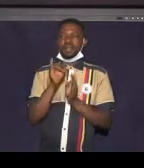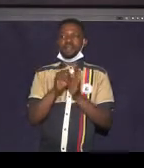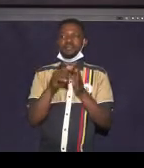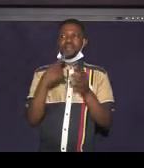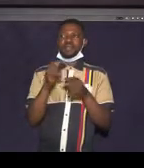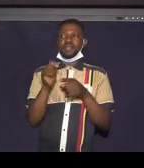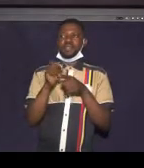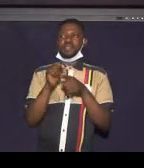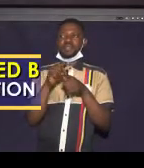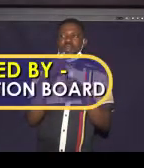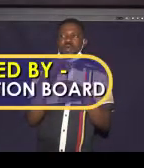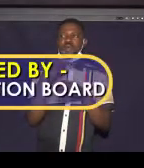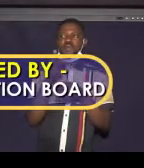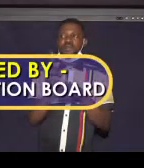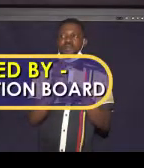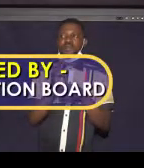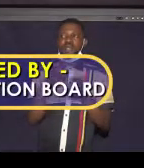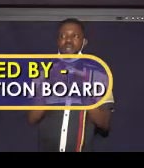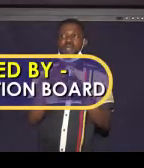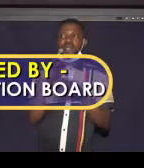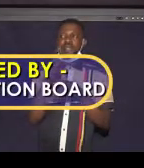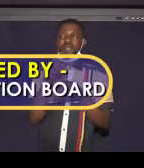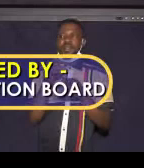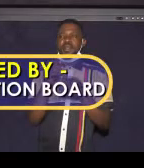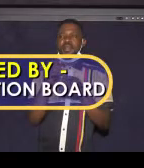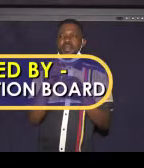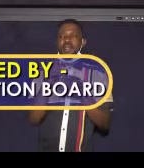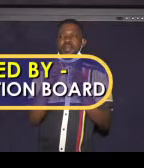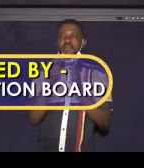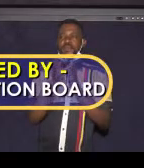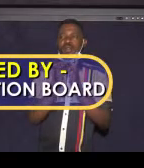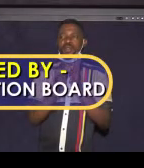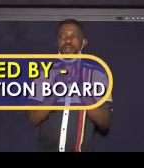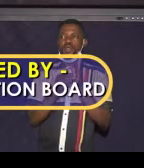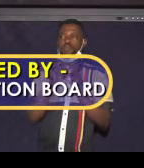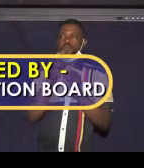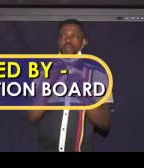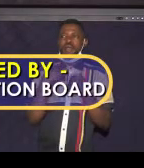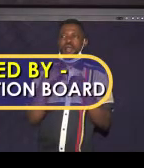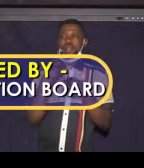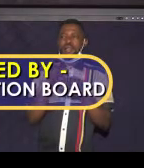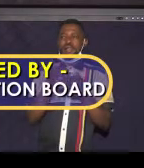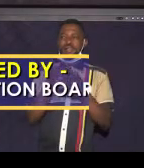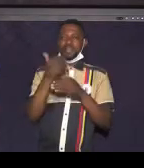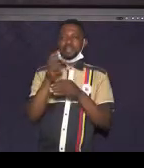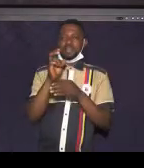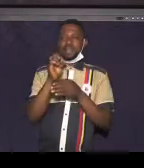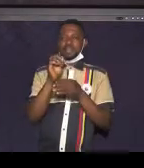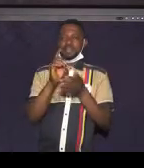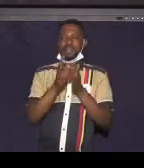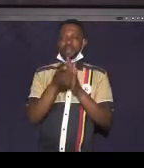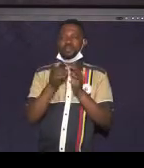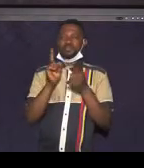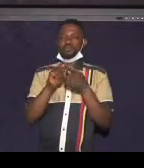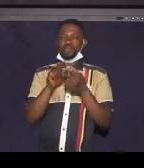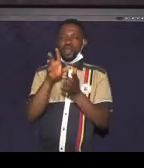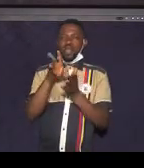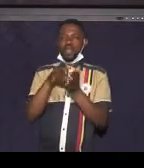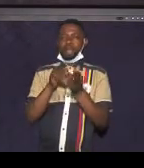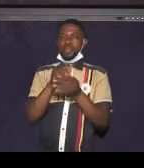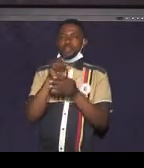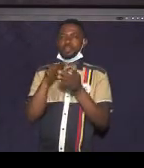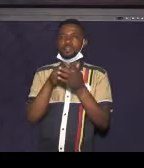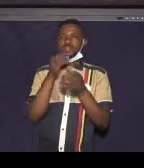Identify the tenses of the verbs in the following. You have the next 30 seconds to capture this